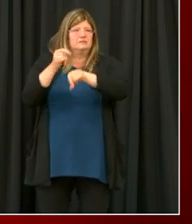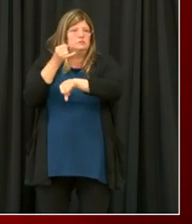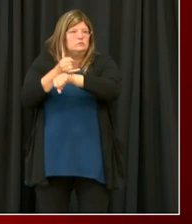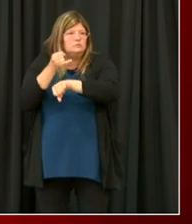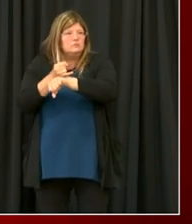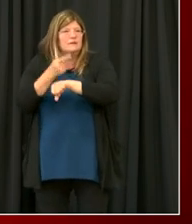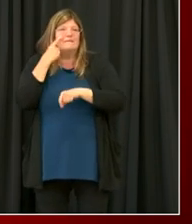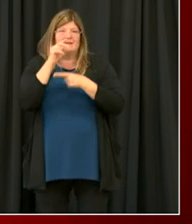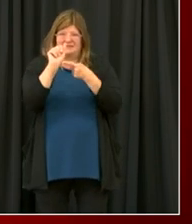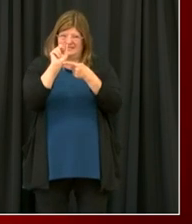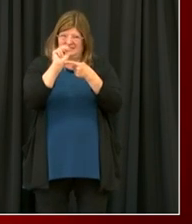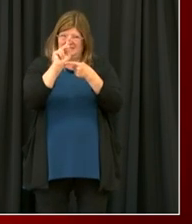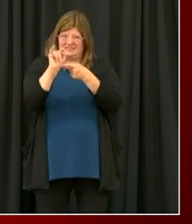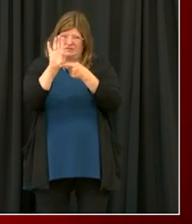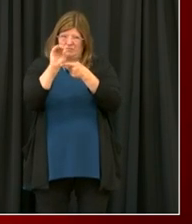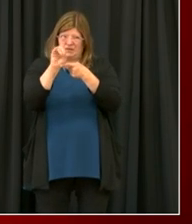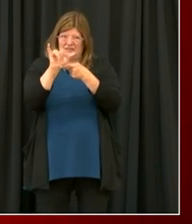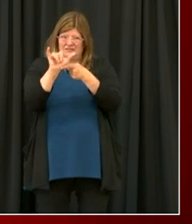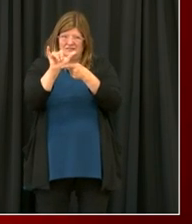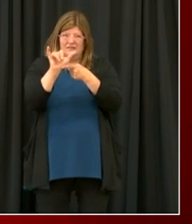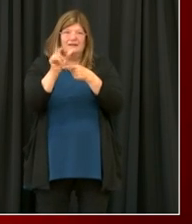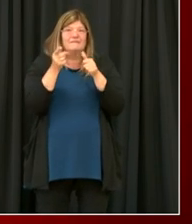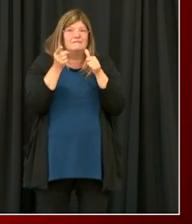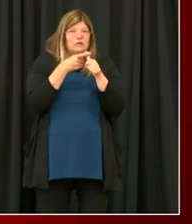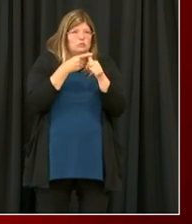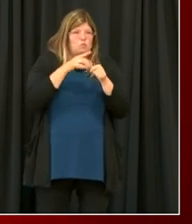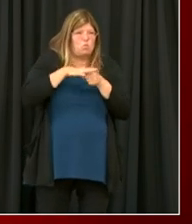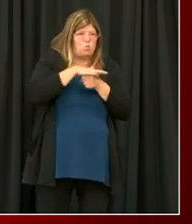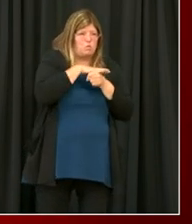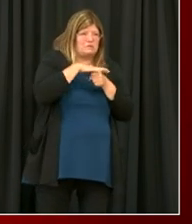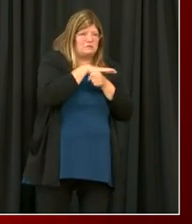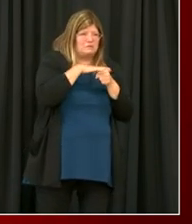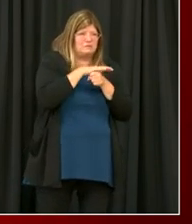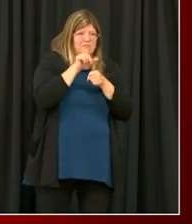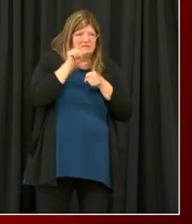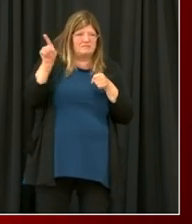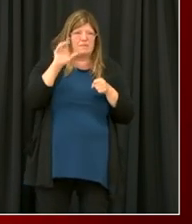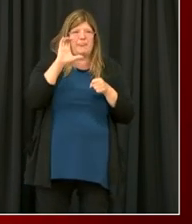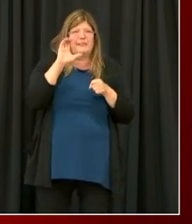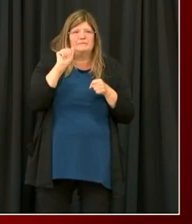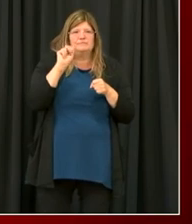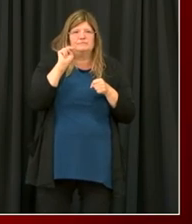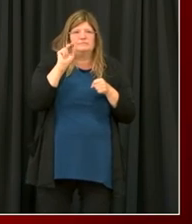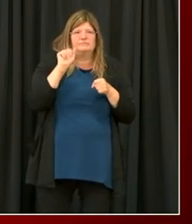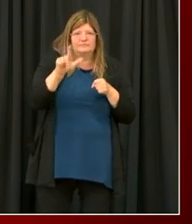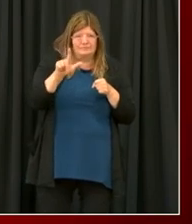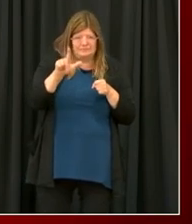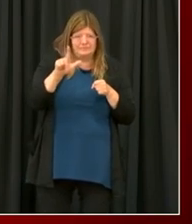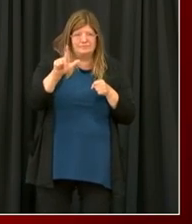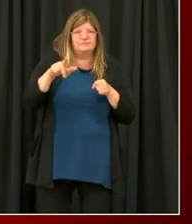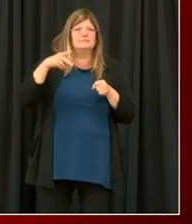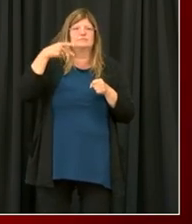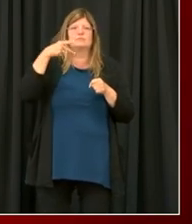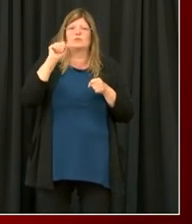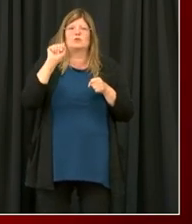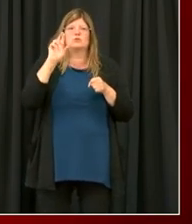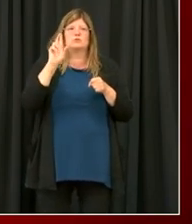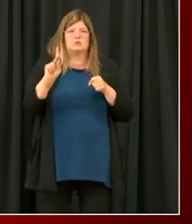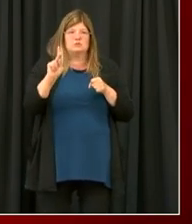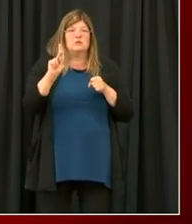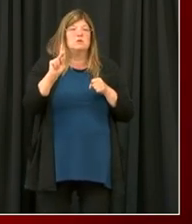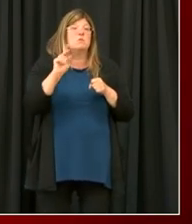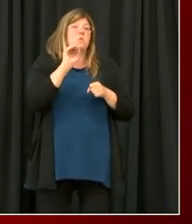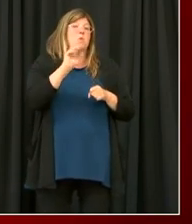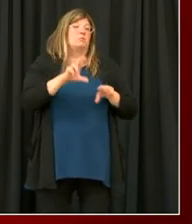testing. The first location that we have is at Canal Park in Navy Yard, and we will hope to have